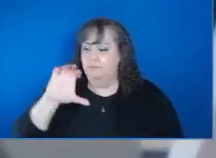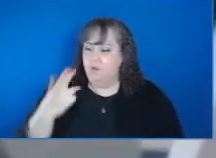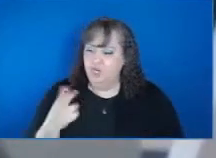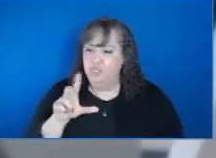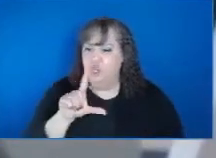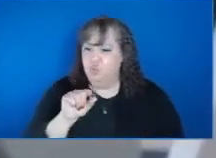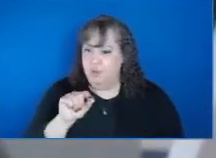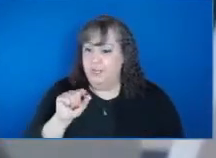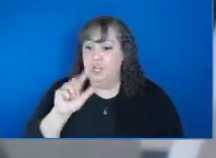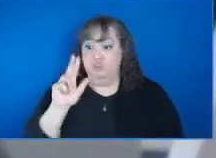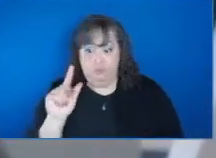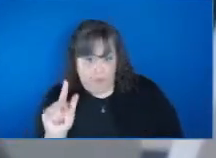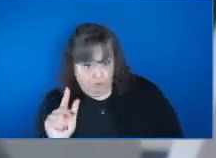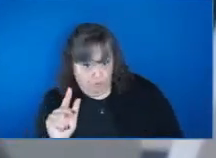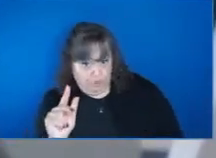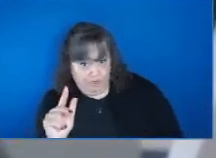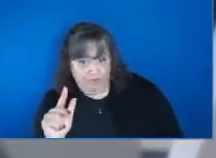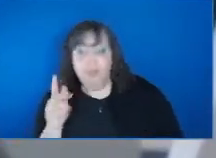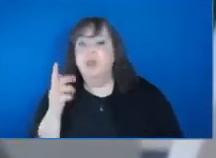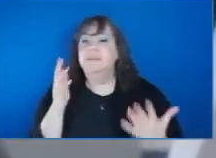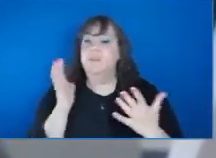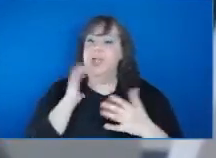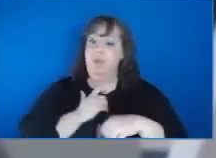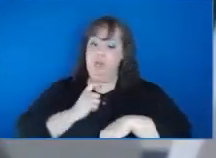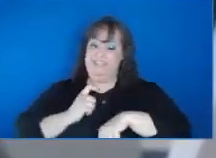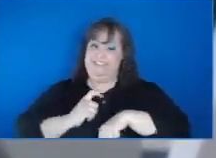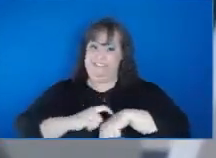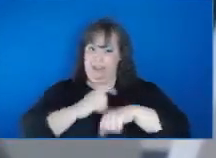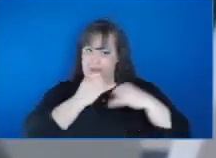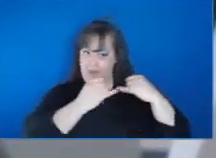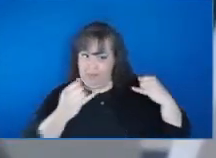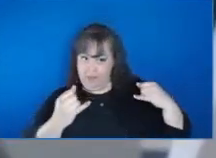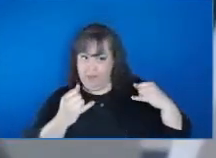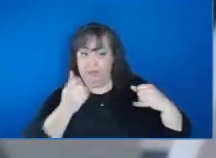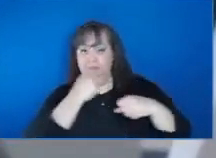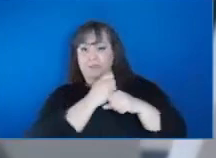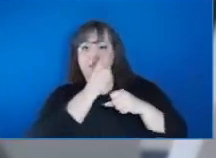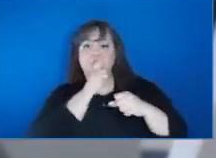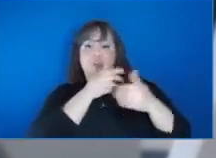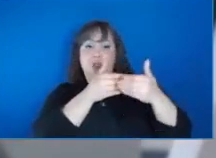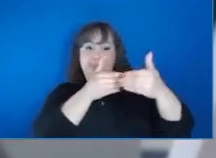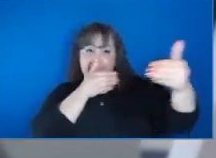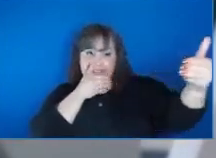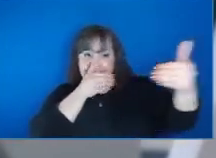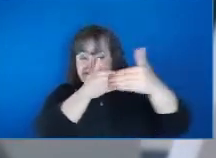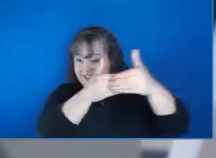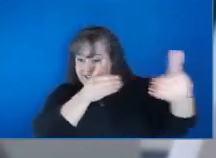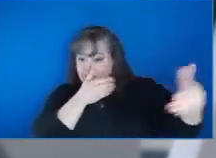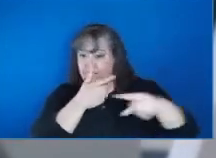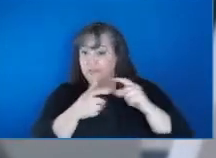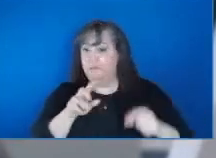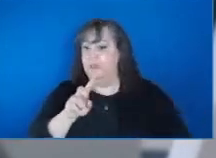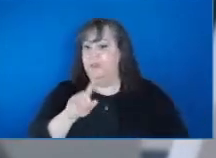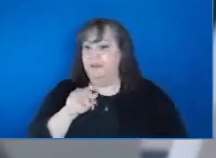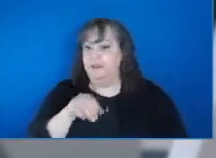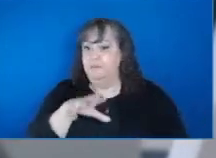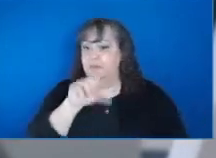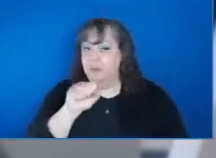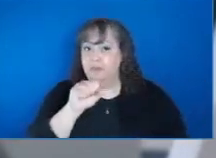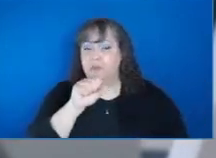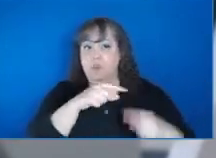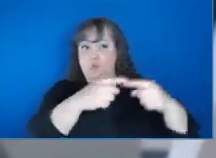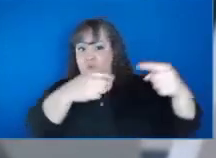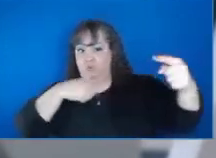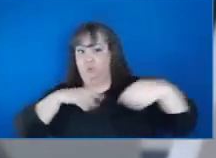in 2022 such that the distance between Didymos and Earth is still large, totally safe, but is minimized. And so the telescopes on Earth are going to get the